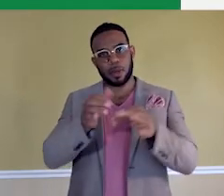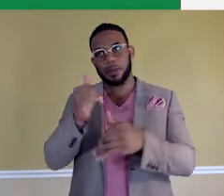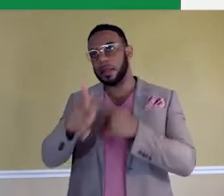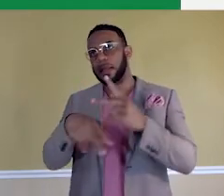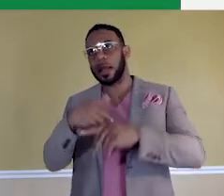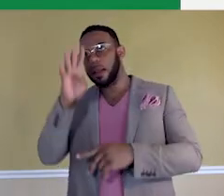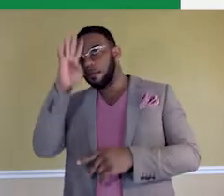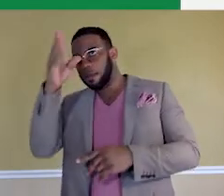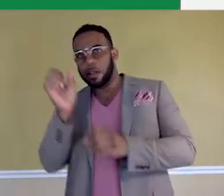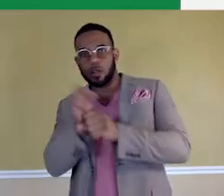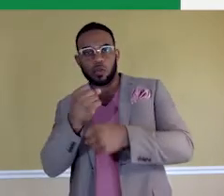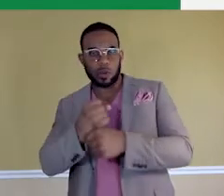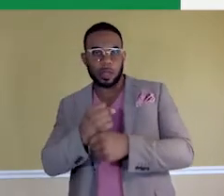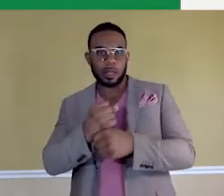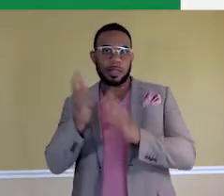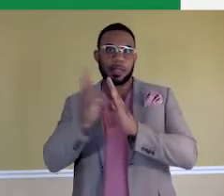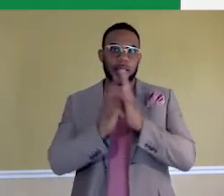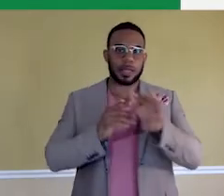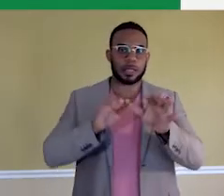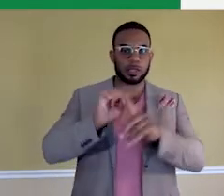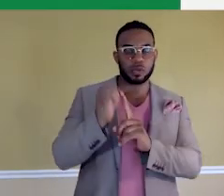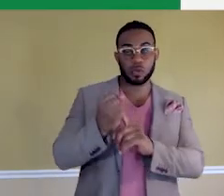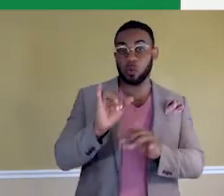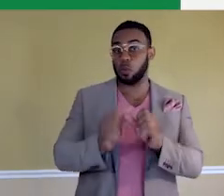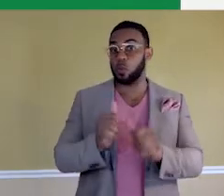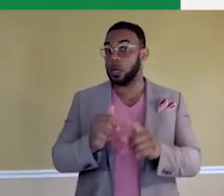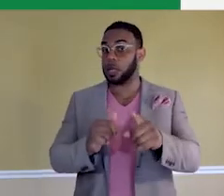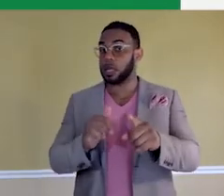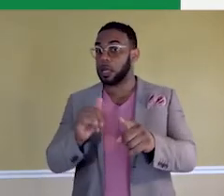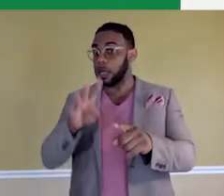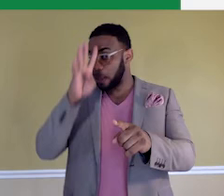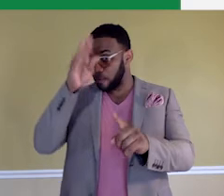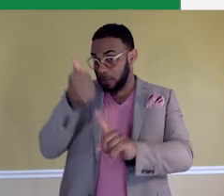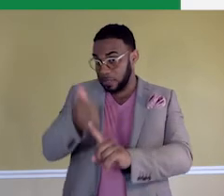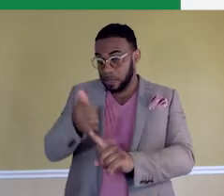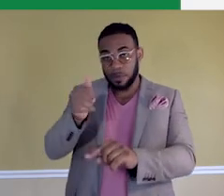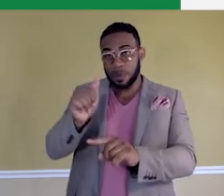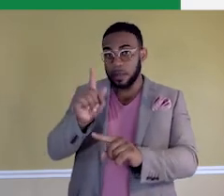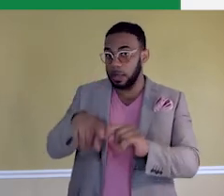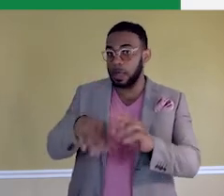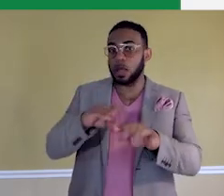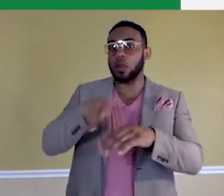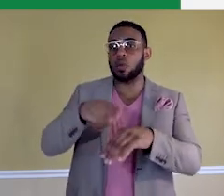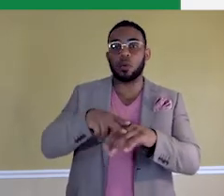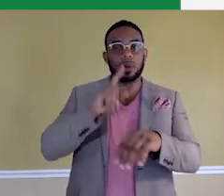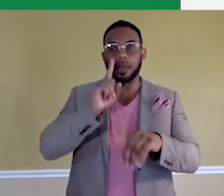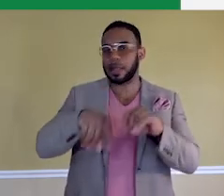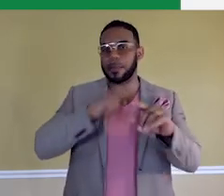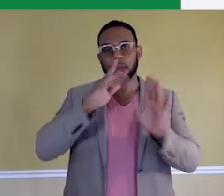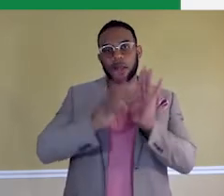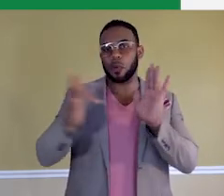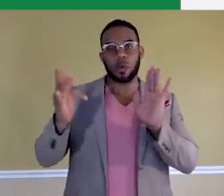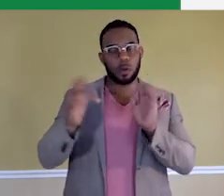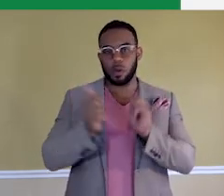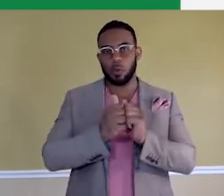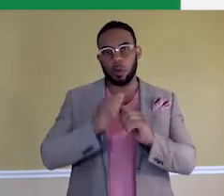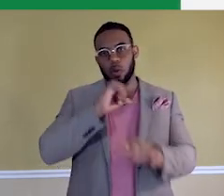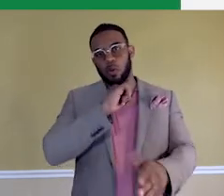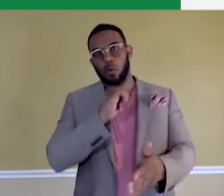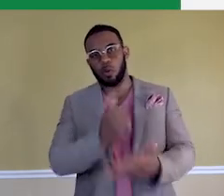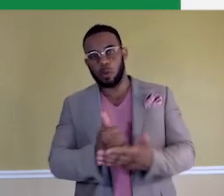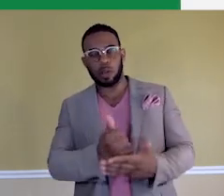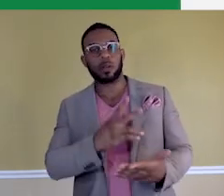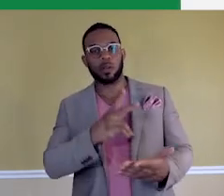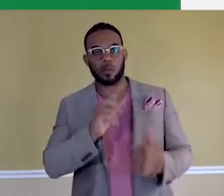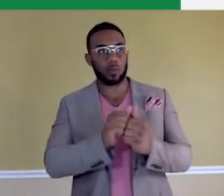invention and creates a legal situation in which the invention can normally be exploited with the authorization of the owner of